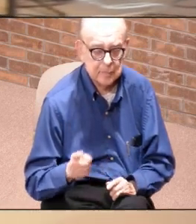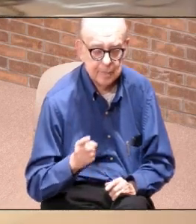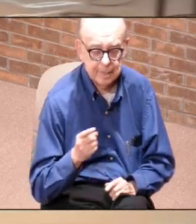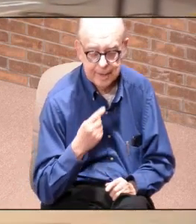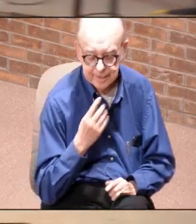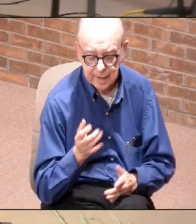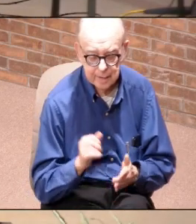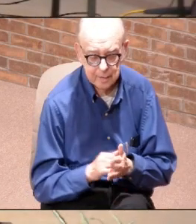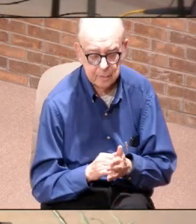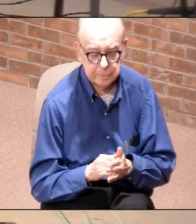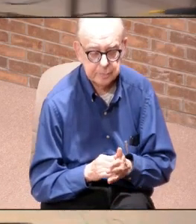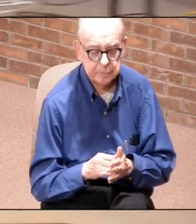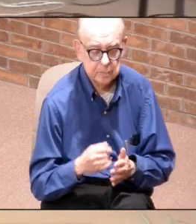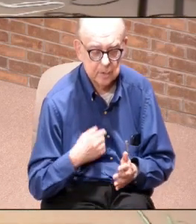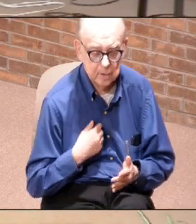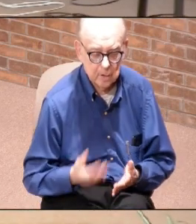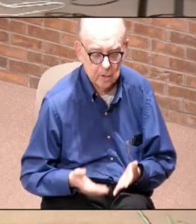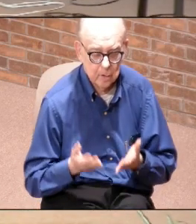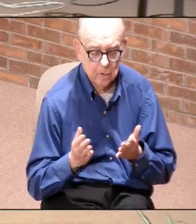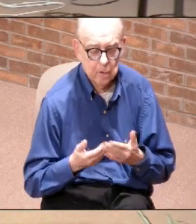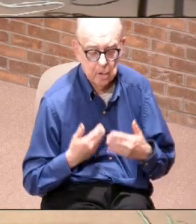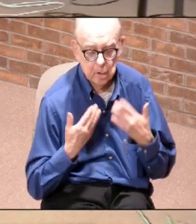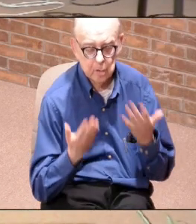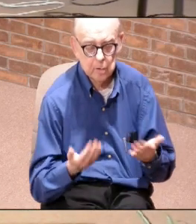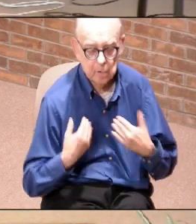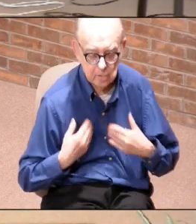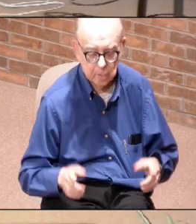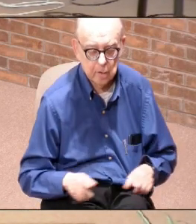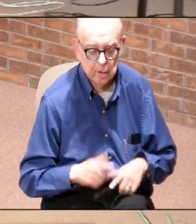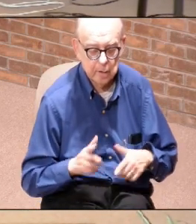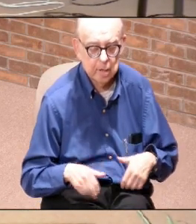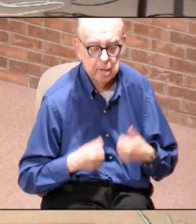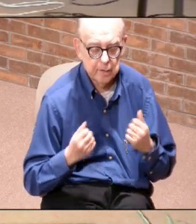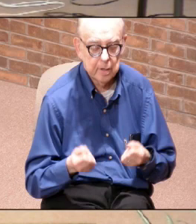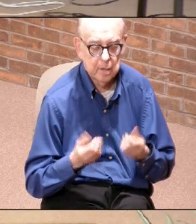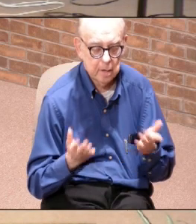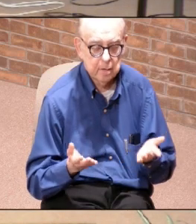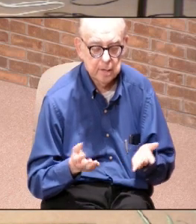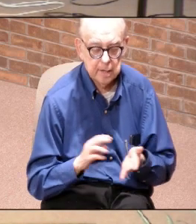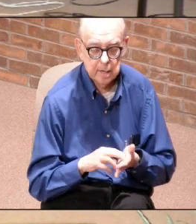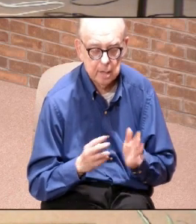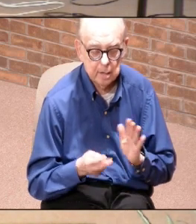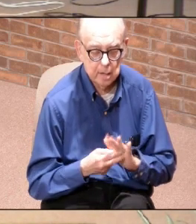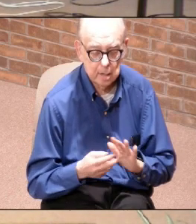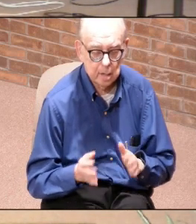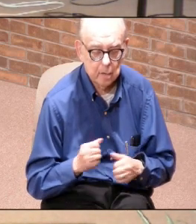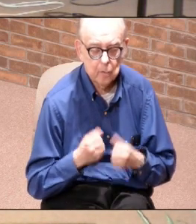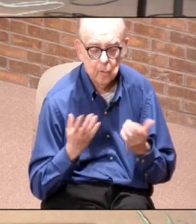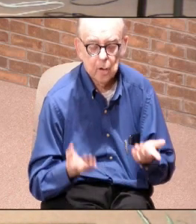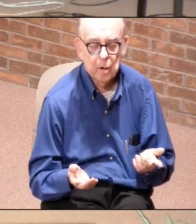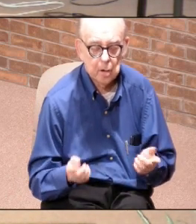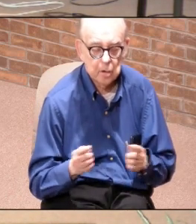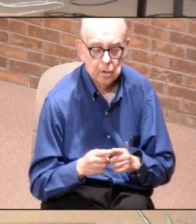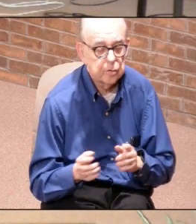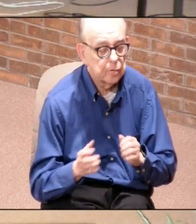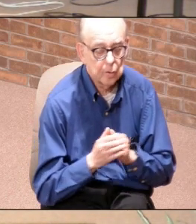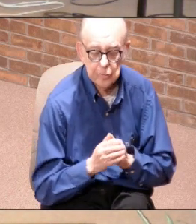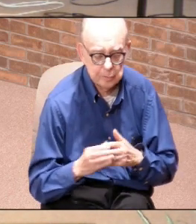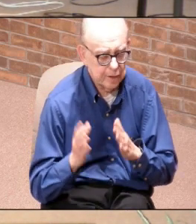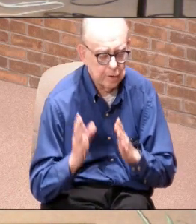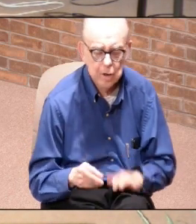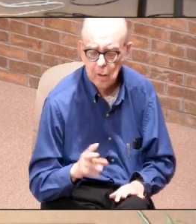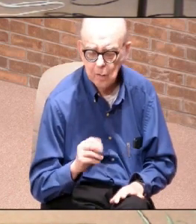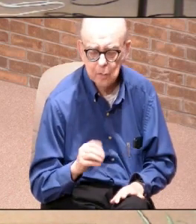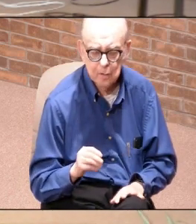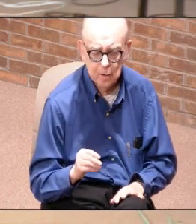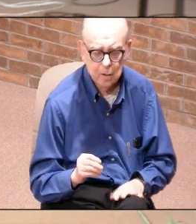he's saying. He says, I urge you to present your bodies a living sacrifice. What's he saying? Sacrifice to the worship leader?